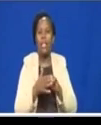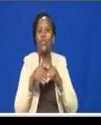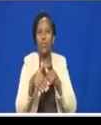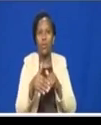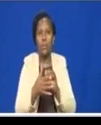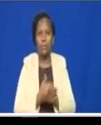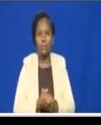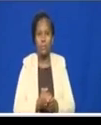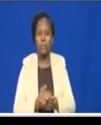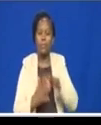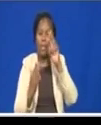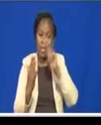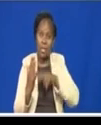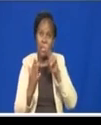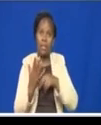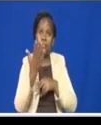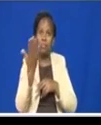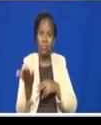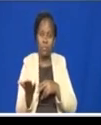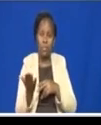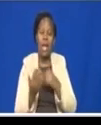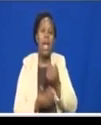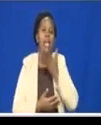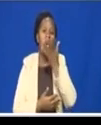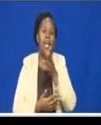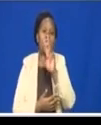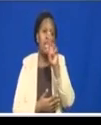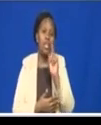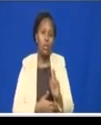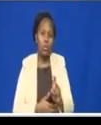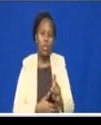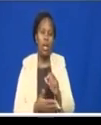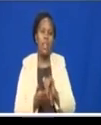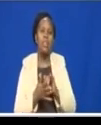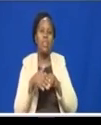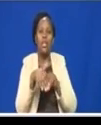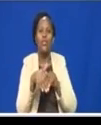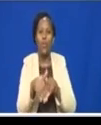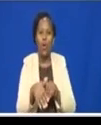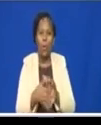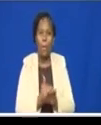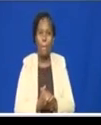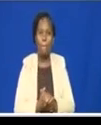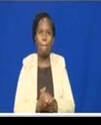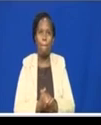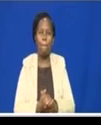follow. Read the excerpt below and answer the questions that